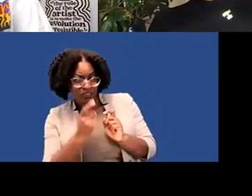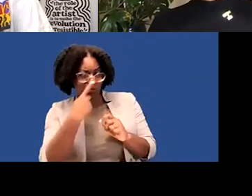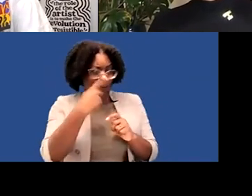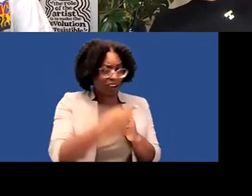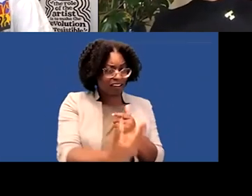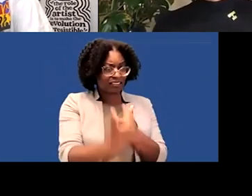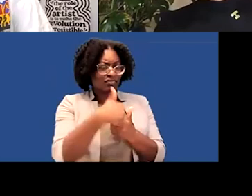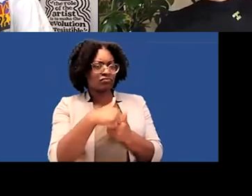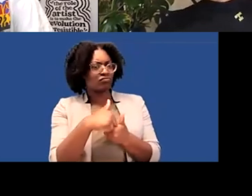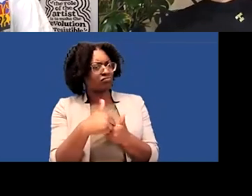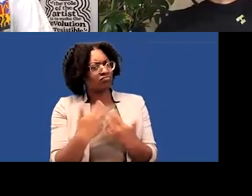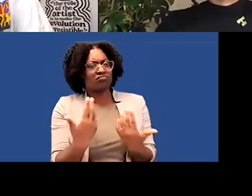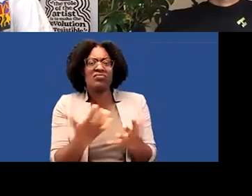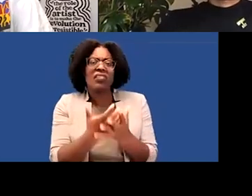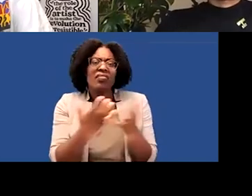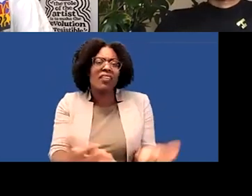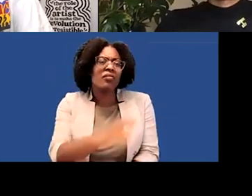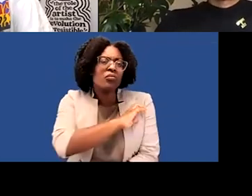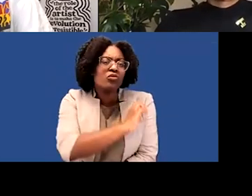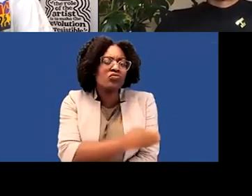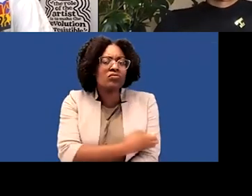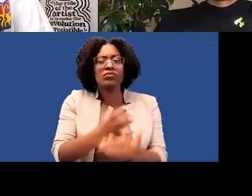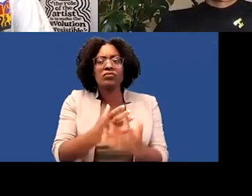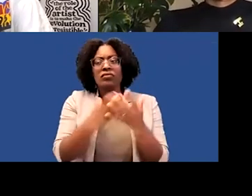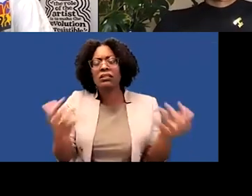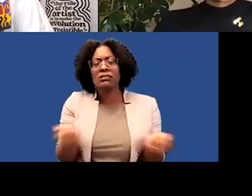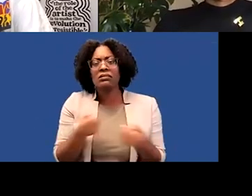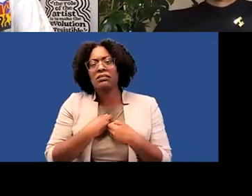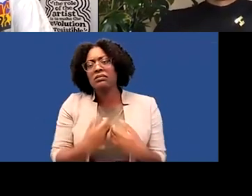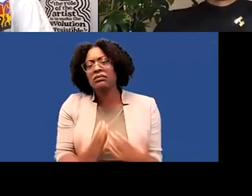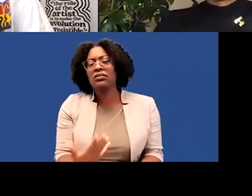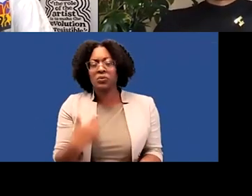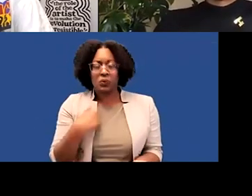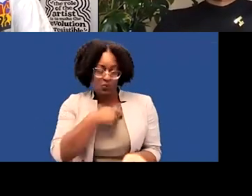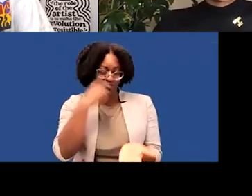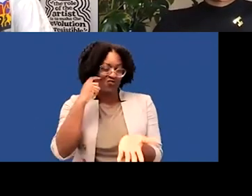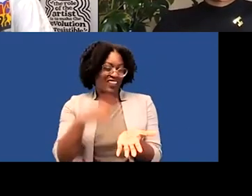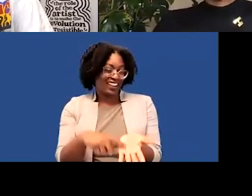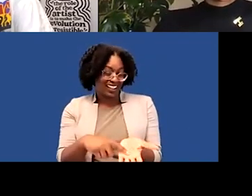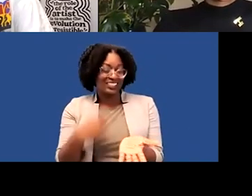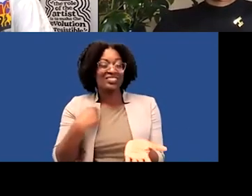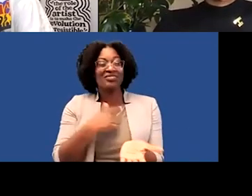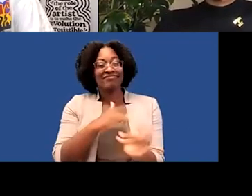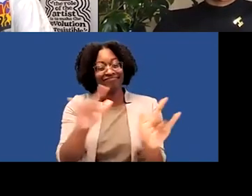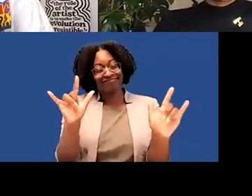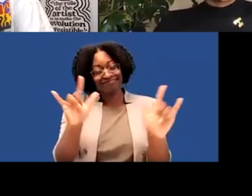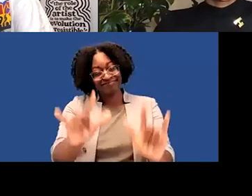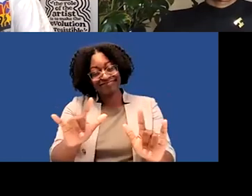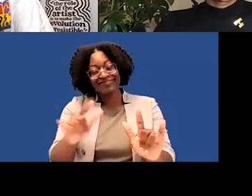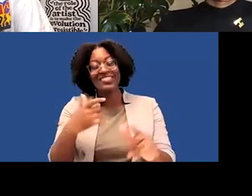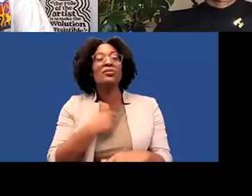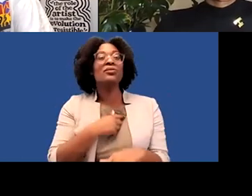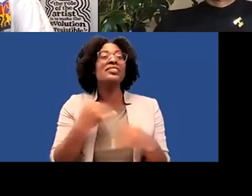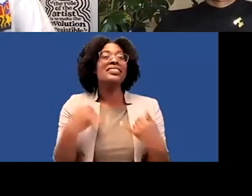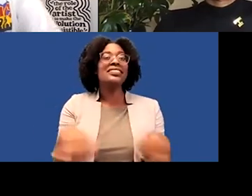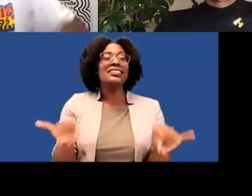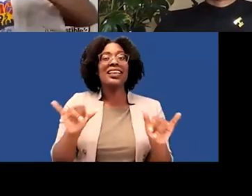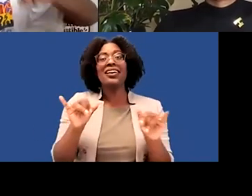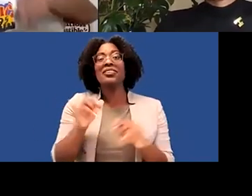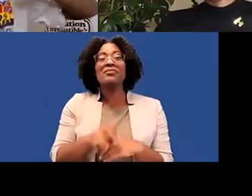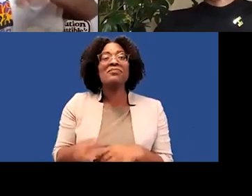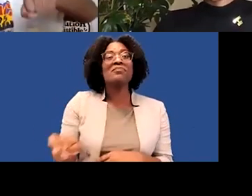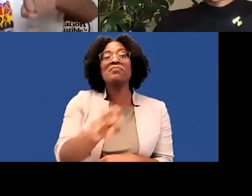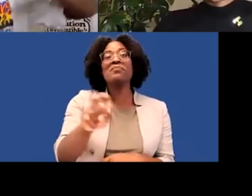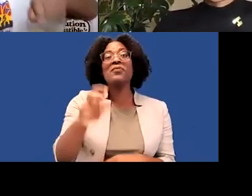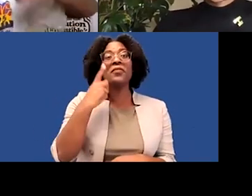lesson in reciprocity. So many, many thanks. And we love you all. And we're still on tour for another week.